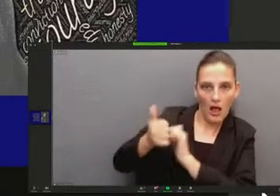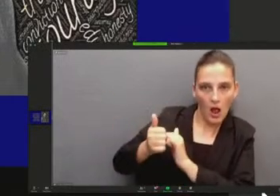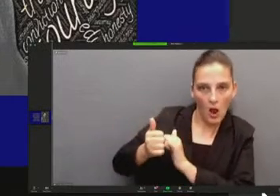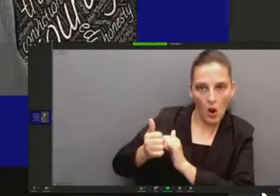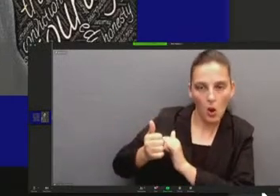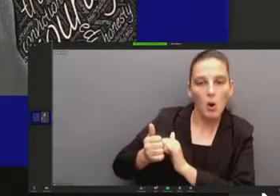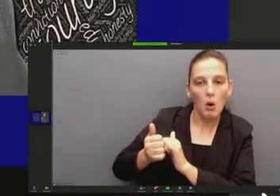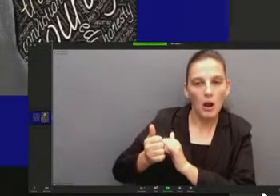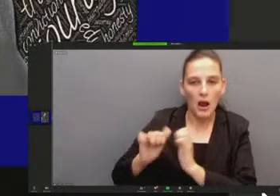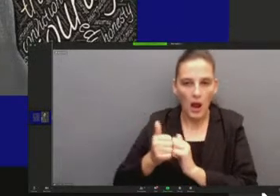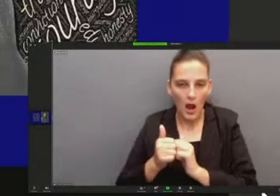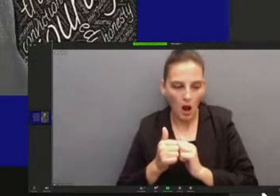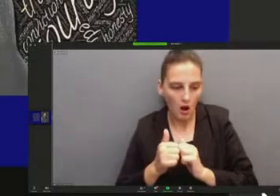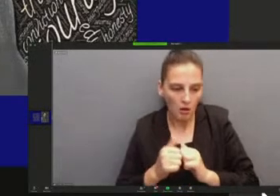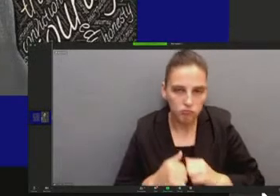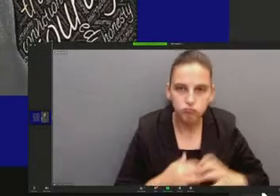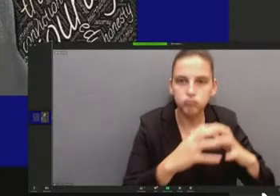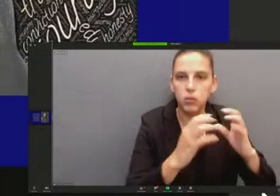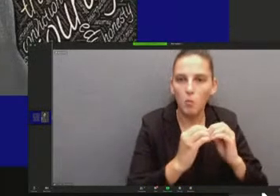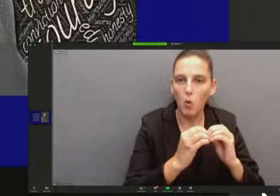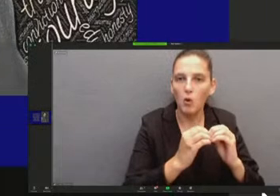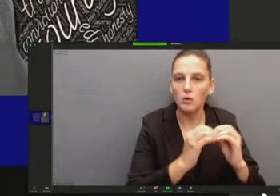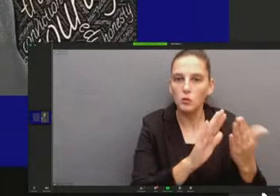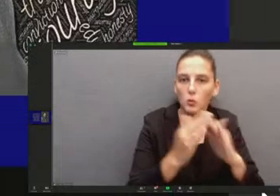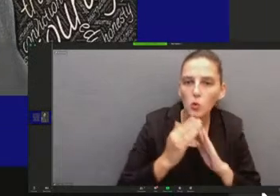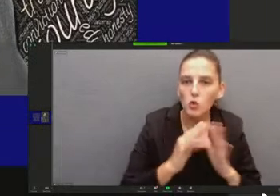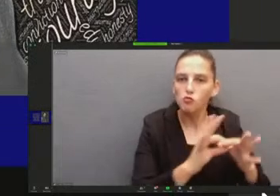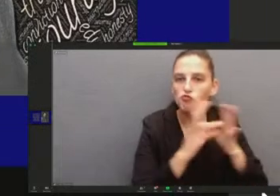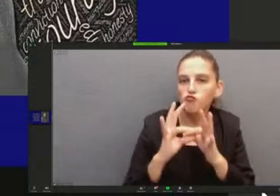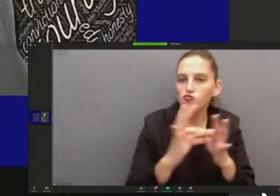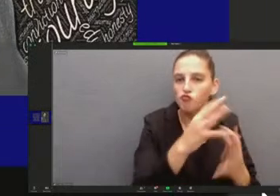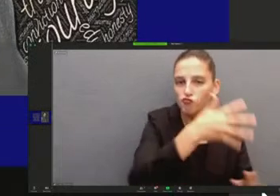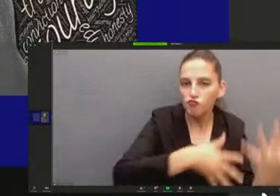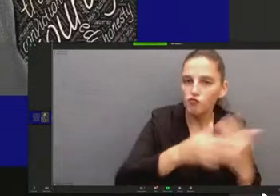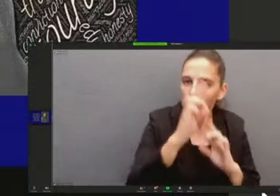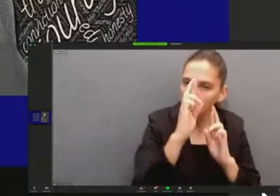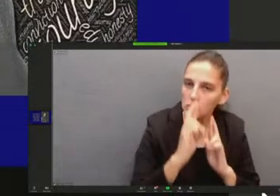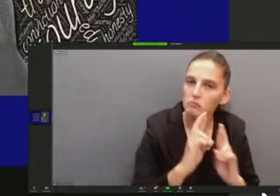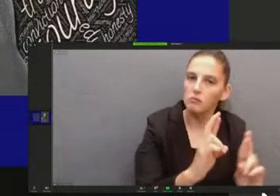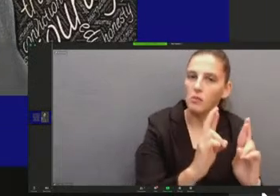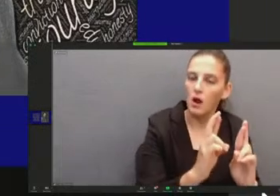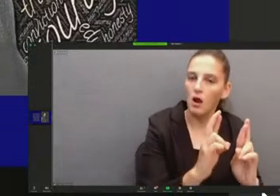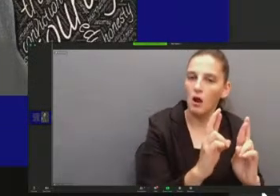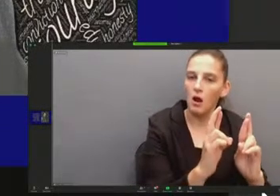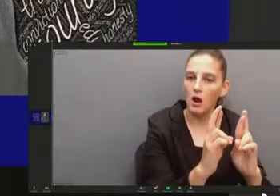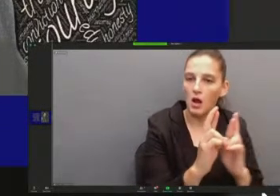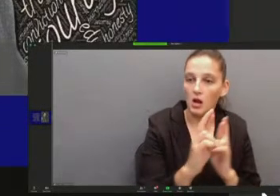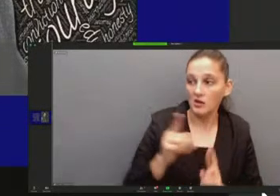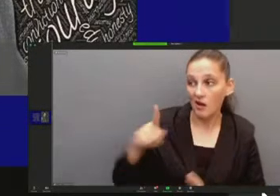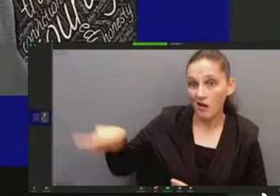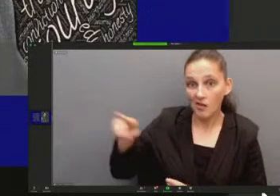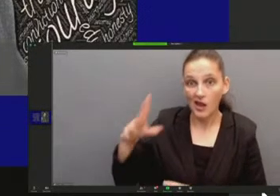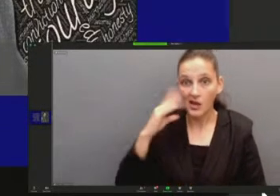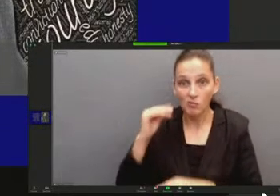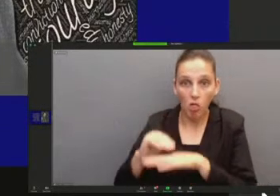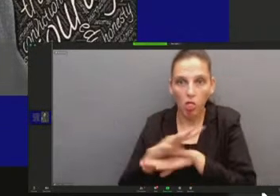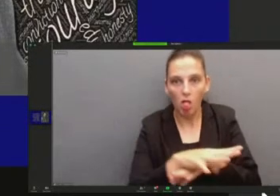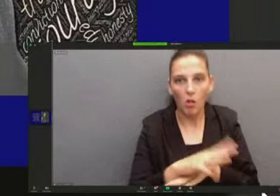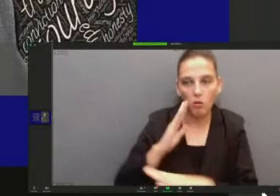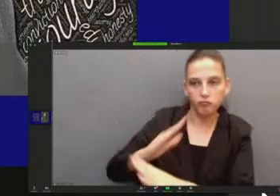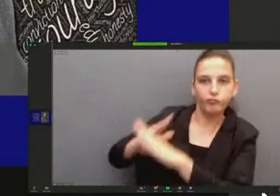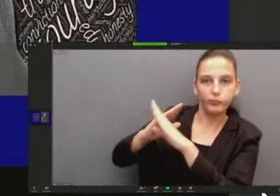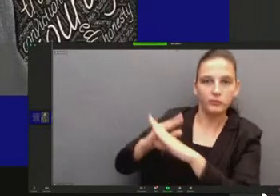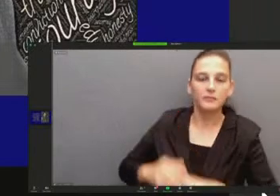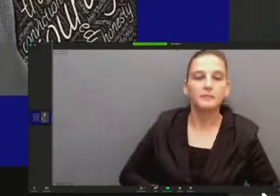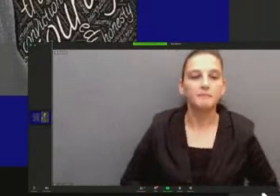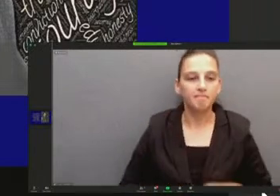of community and respect and dignity that would avoid these experiences occurring in the first place. And I leave you with the